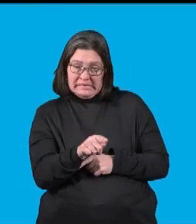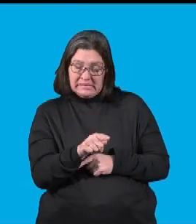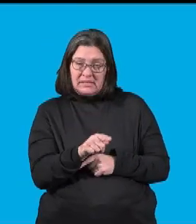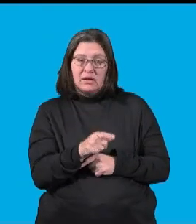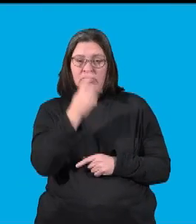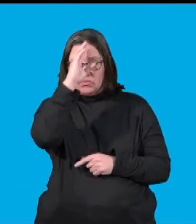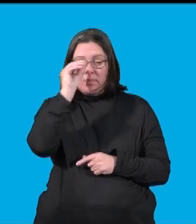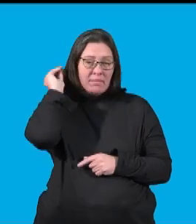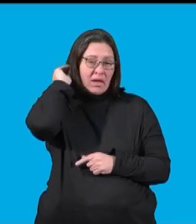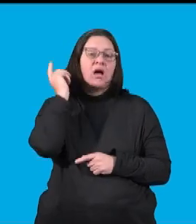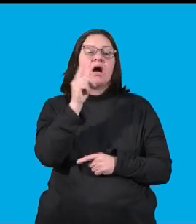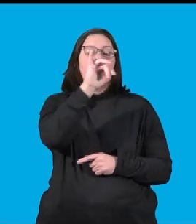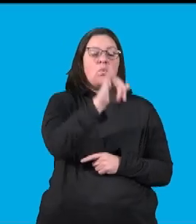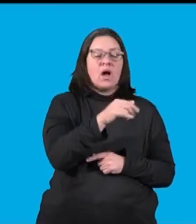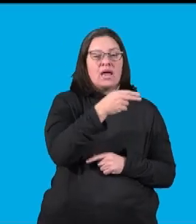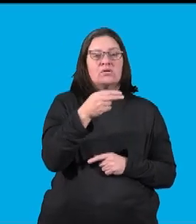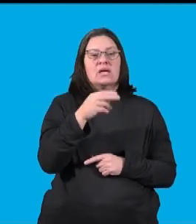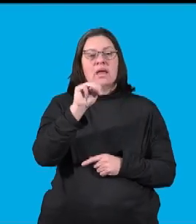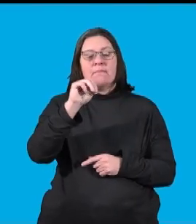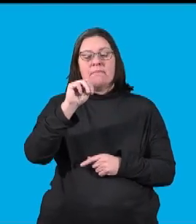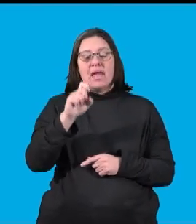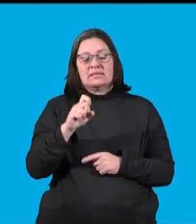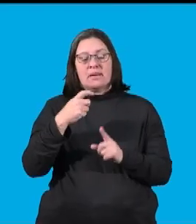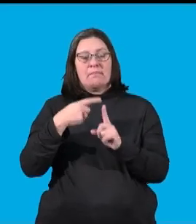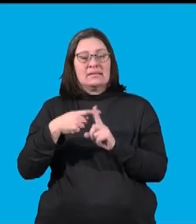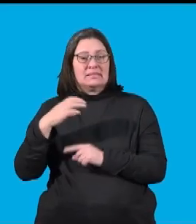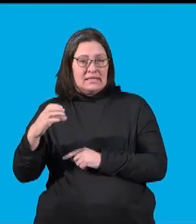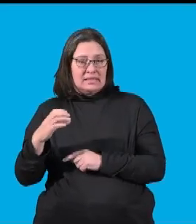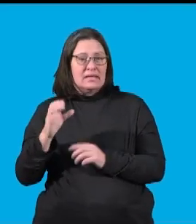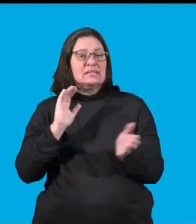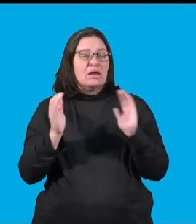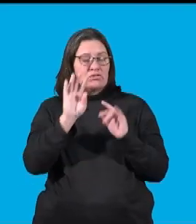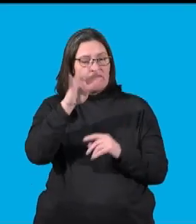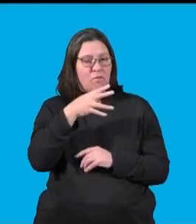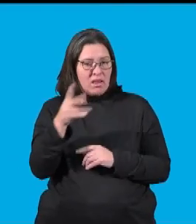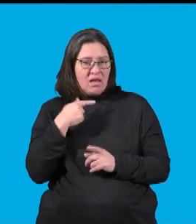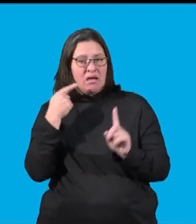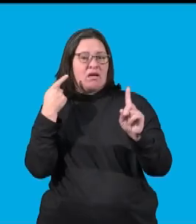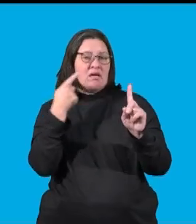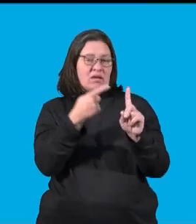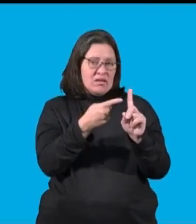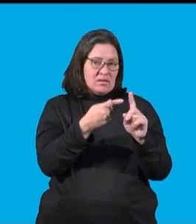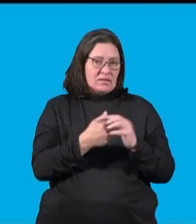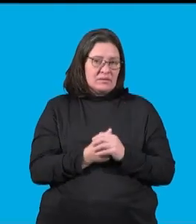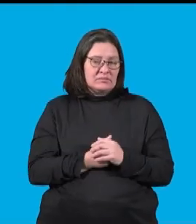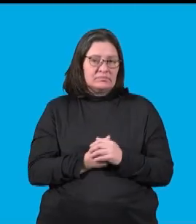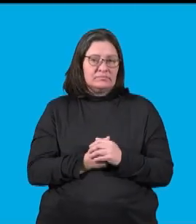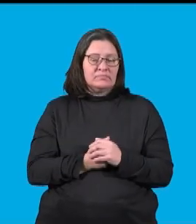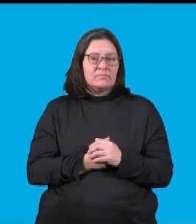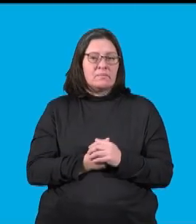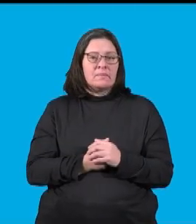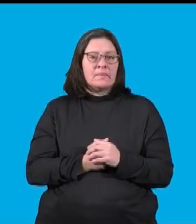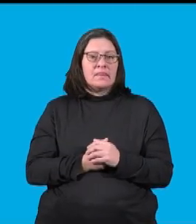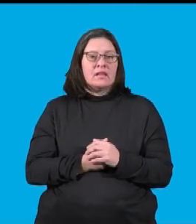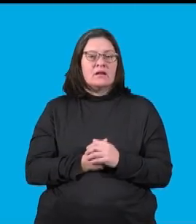for the equation of the tangent, we remember that y is equal to mx plus c. That's the equation formula that we're heading